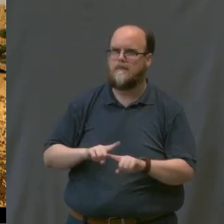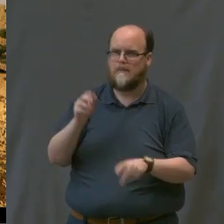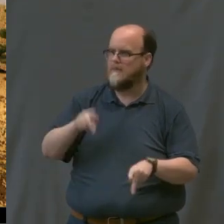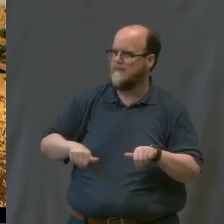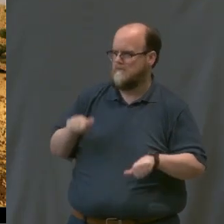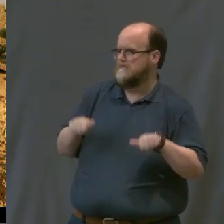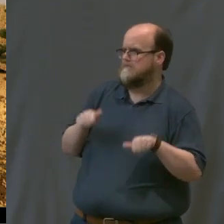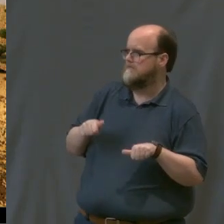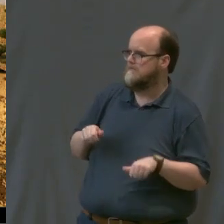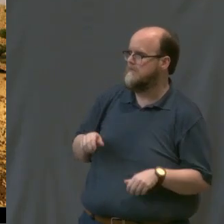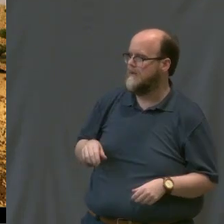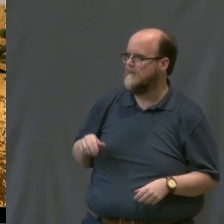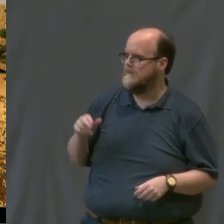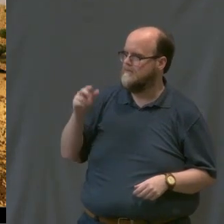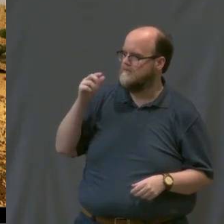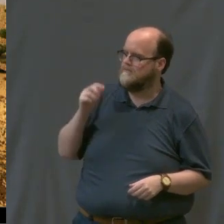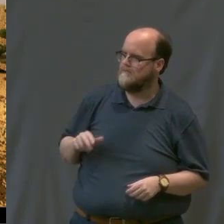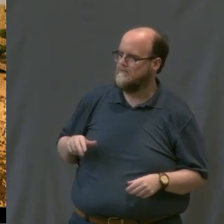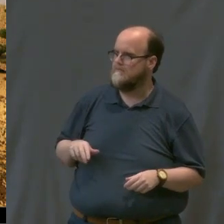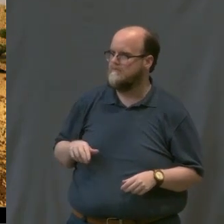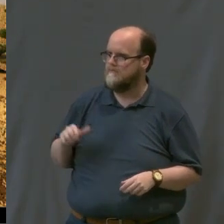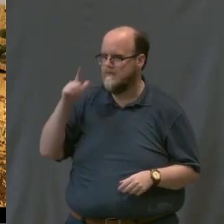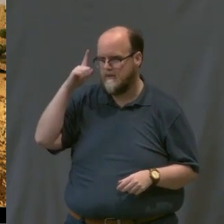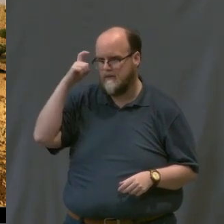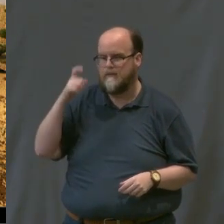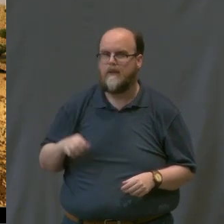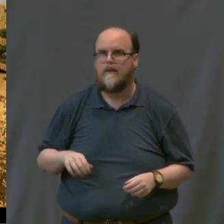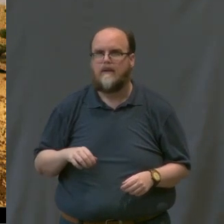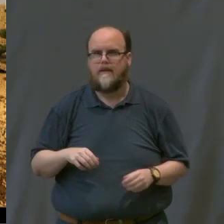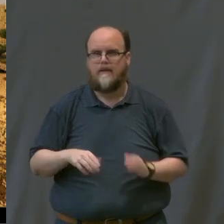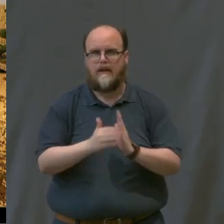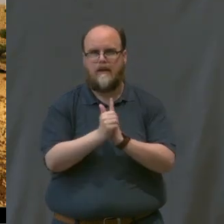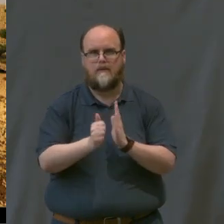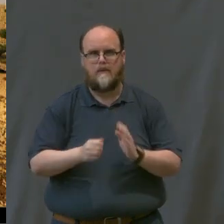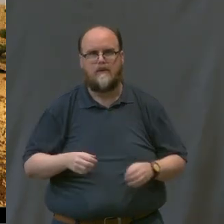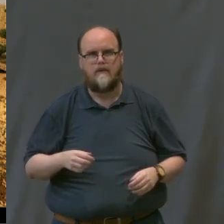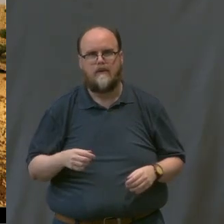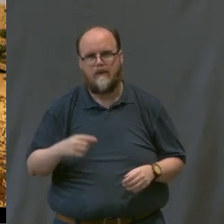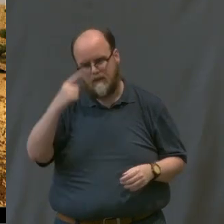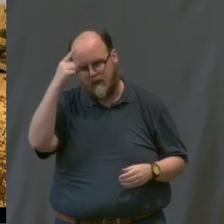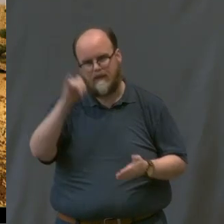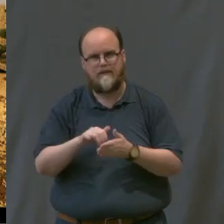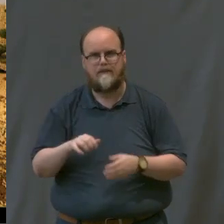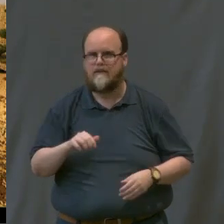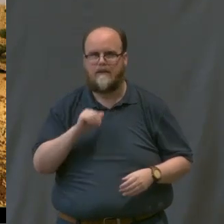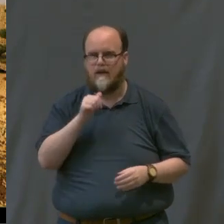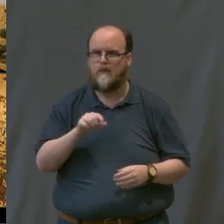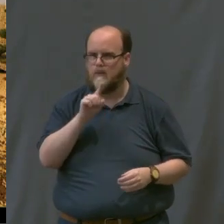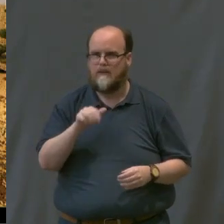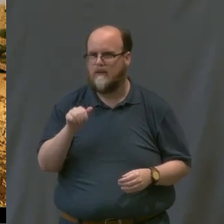claim. Experts concluded that this is not an ancient chest, but a modern replica of an ark chest.